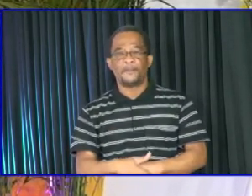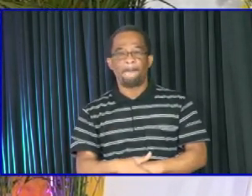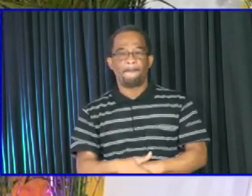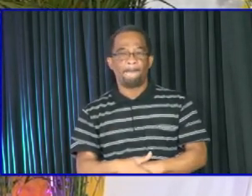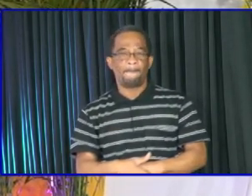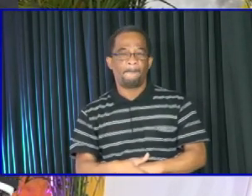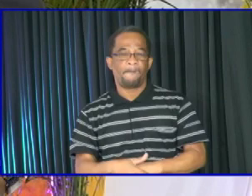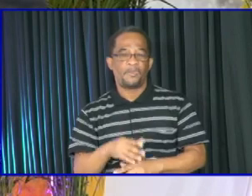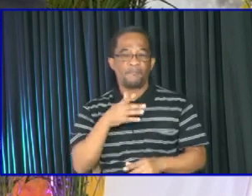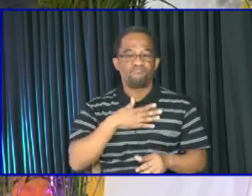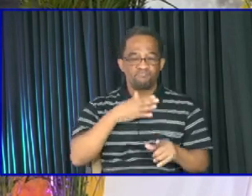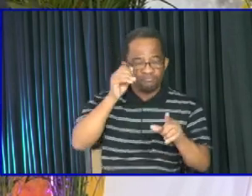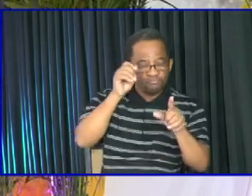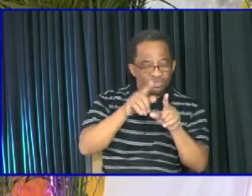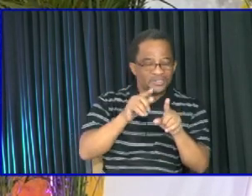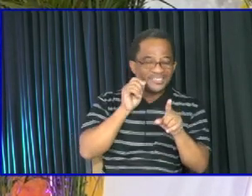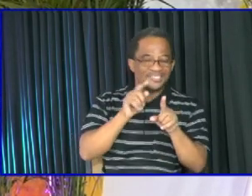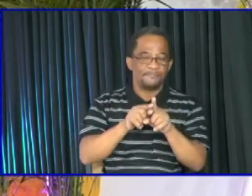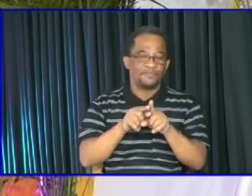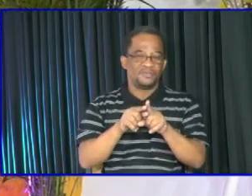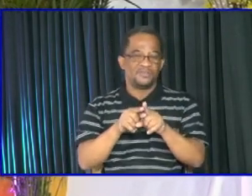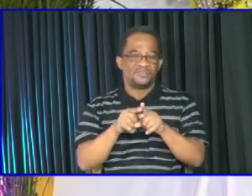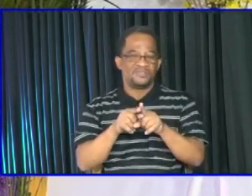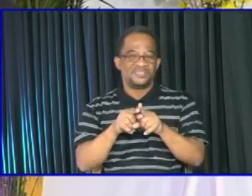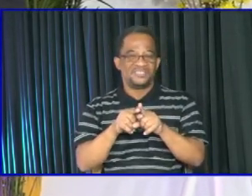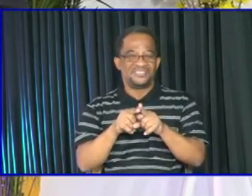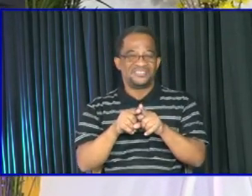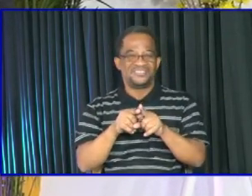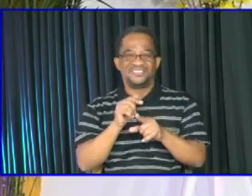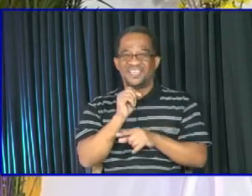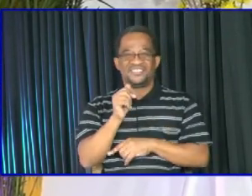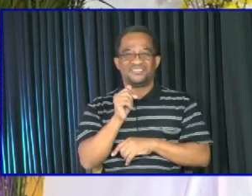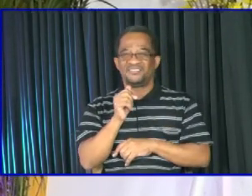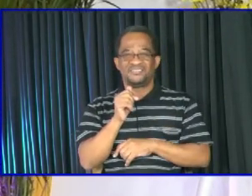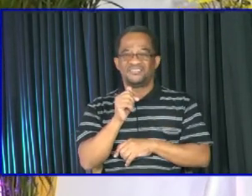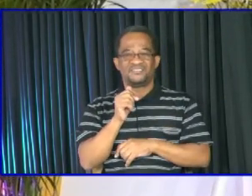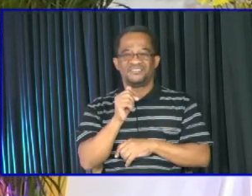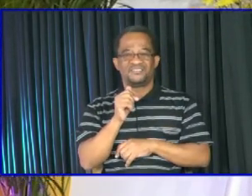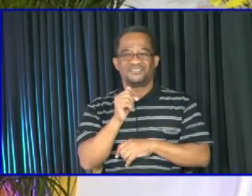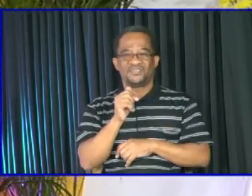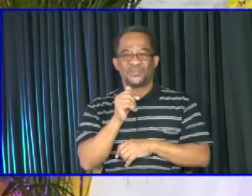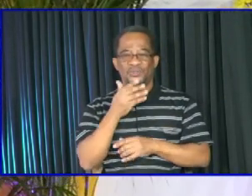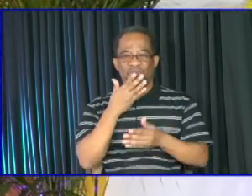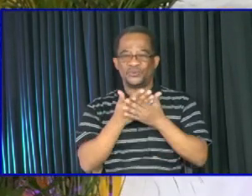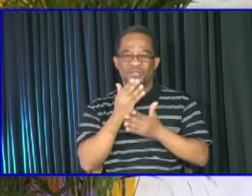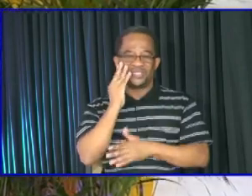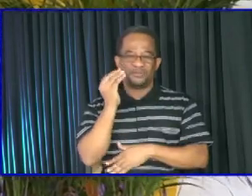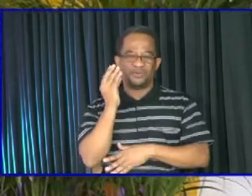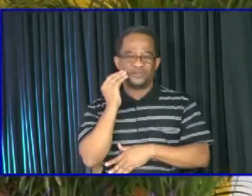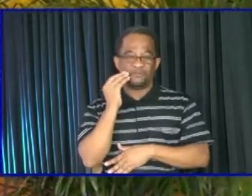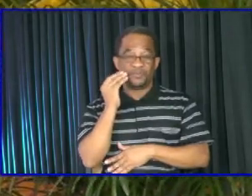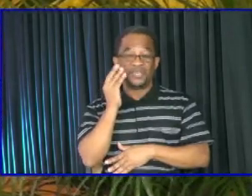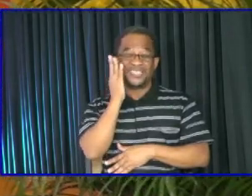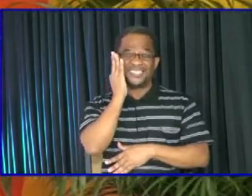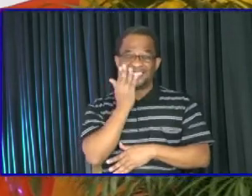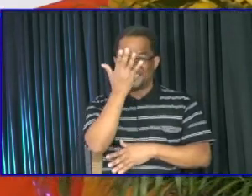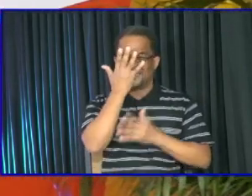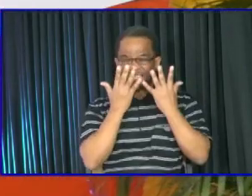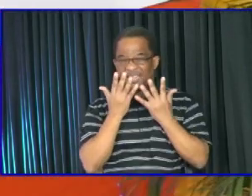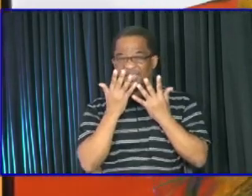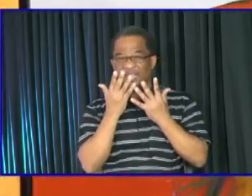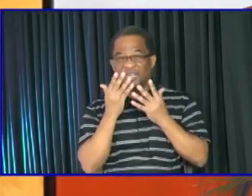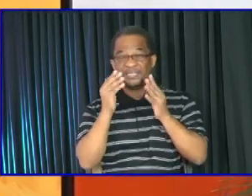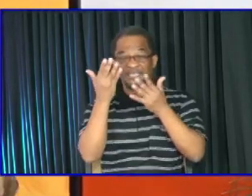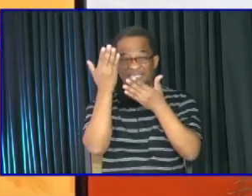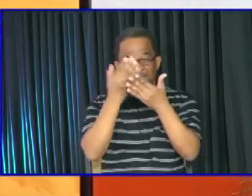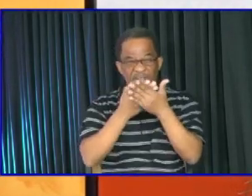My brothers and sisters, it's a painful experience. It's sad. It's dark. And it's lonely. We